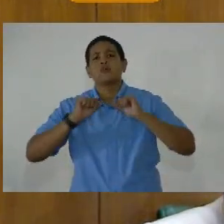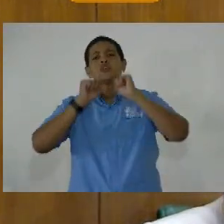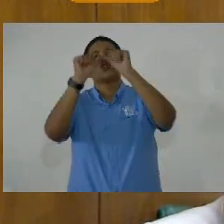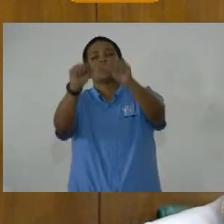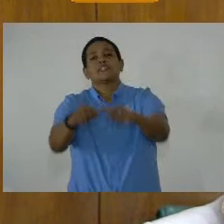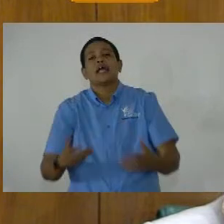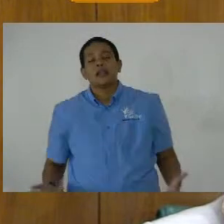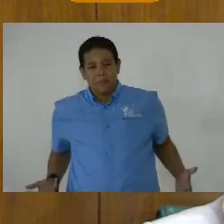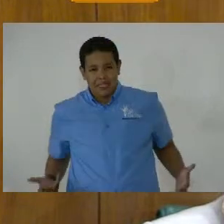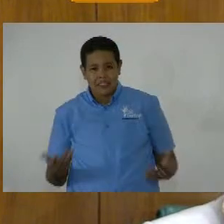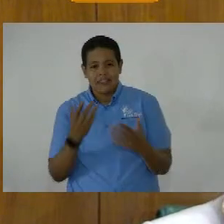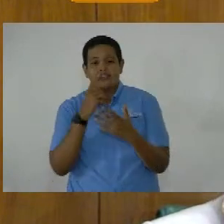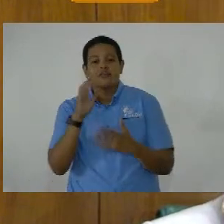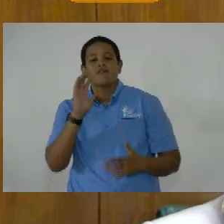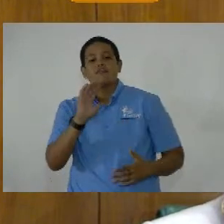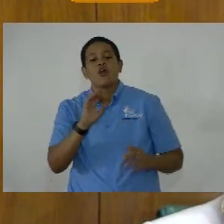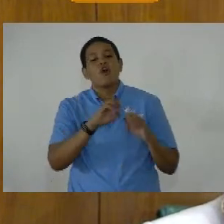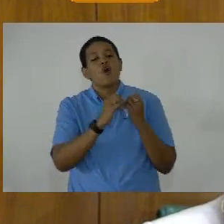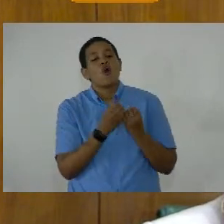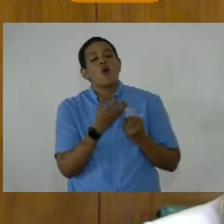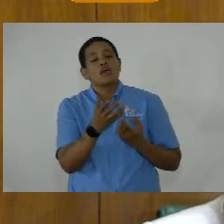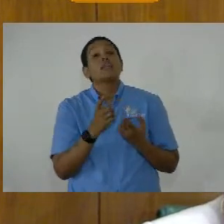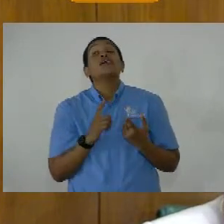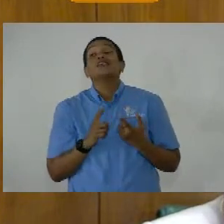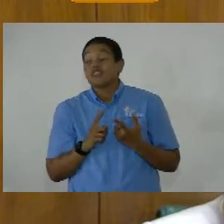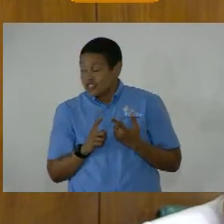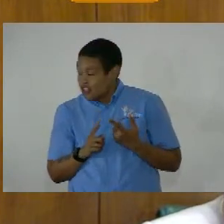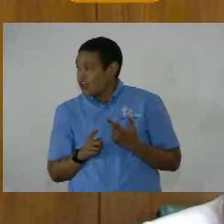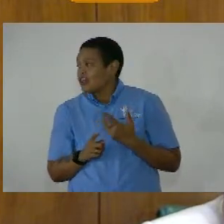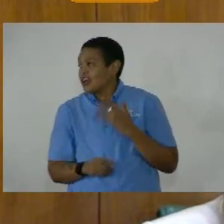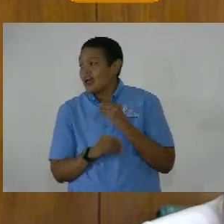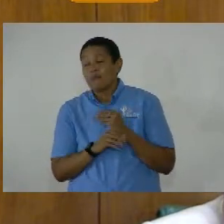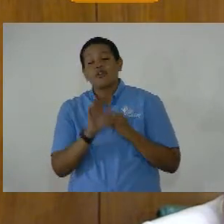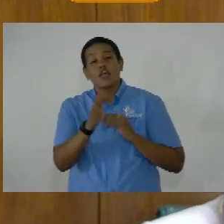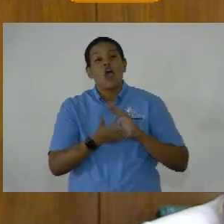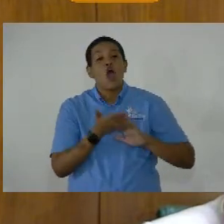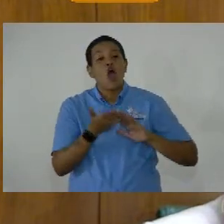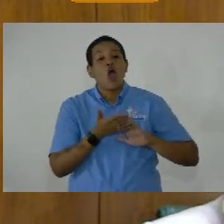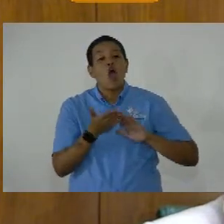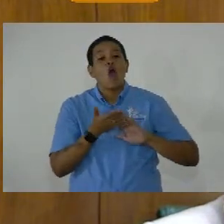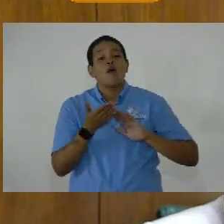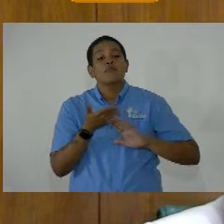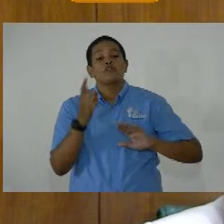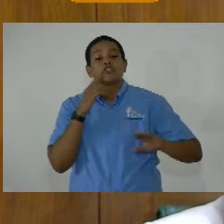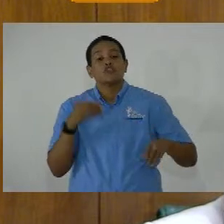sustainability of their organizations and their operational